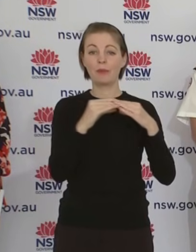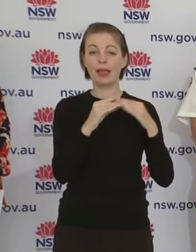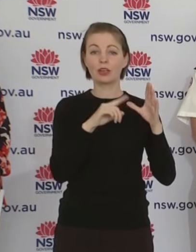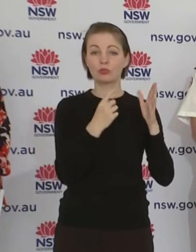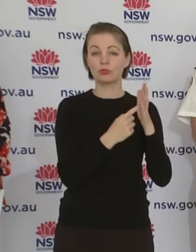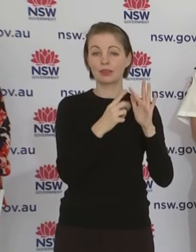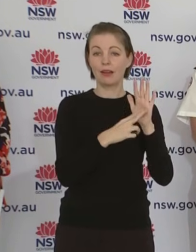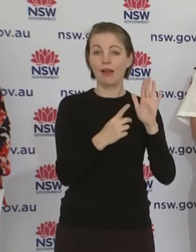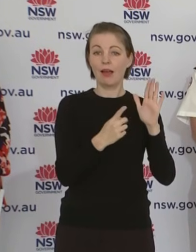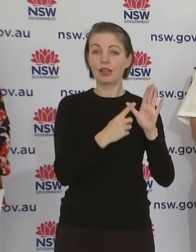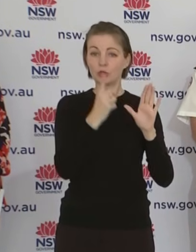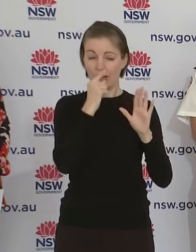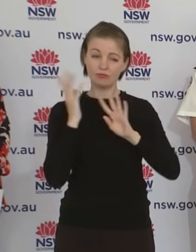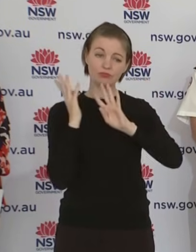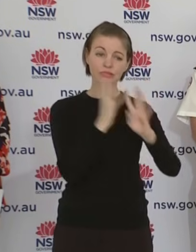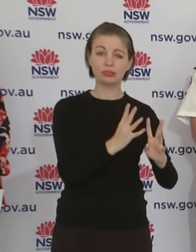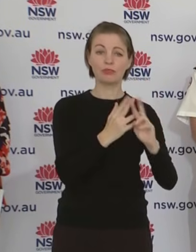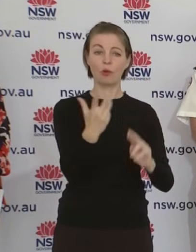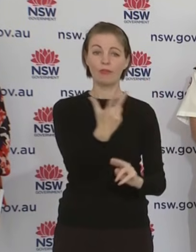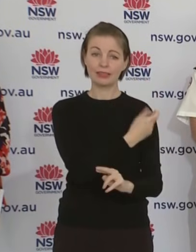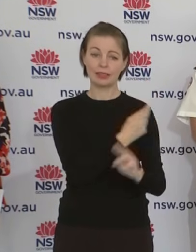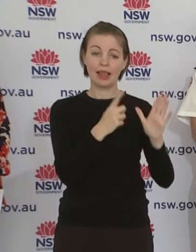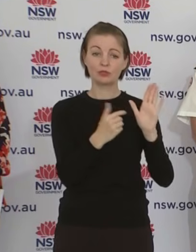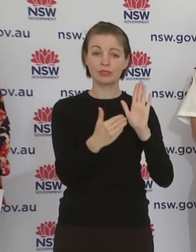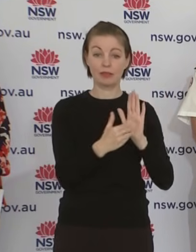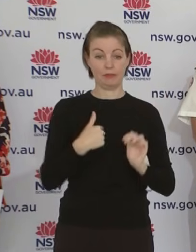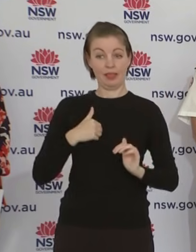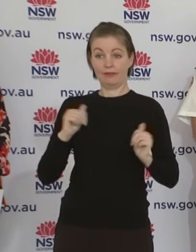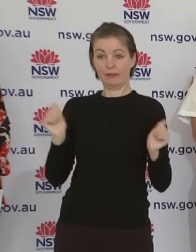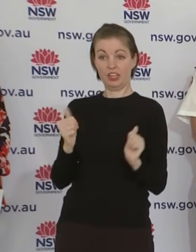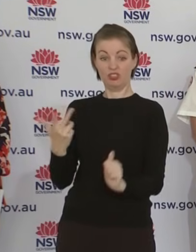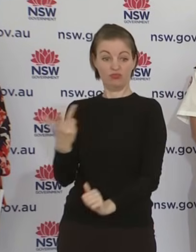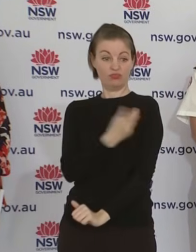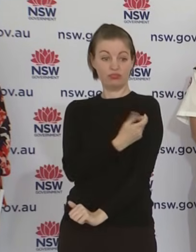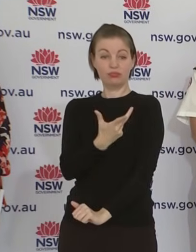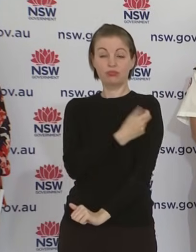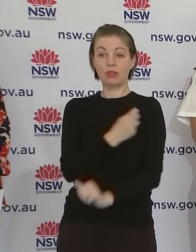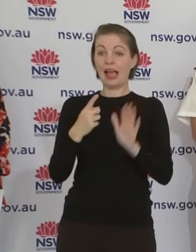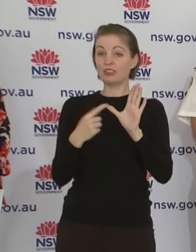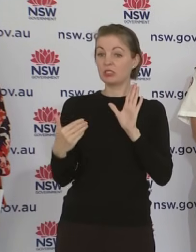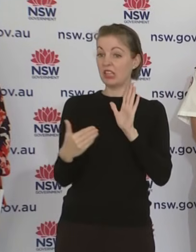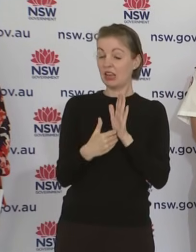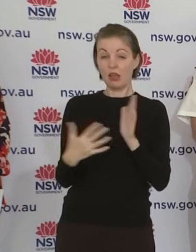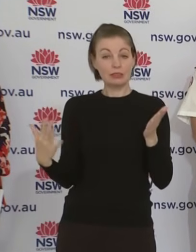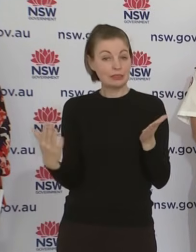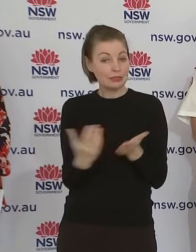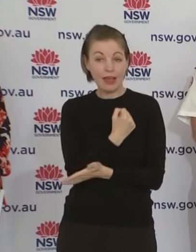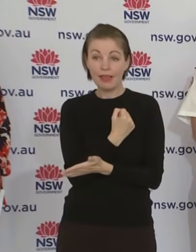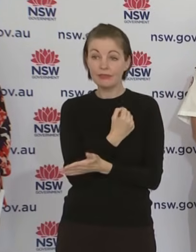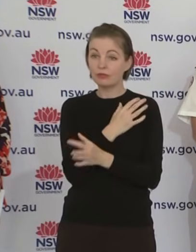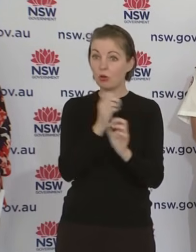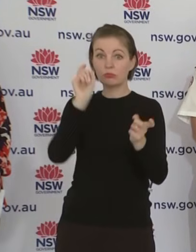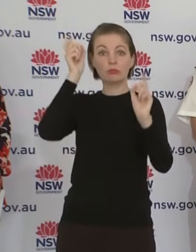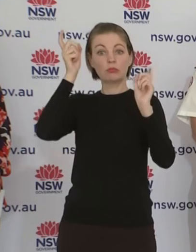see people over 70 years of age or over 50 years of age who aren't vaccinated. There's no reason why anybody shouldn't come forward and get